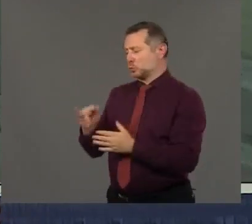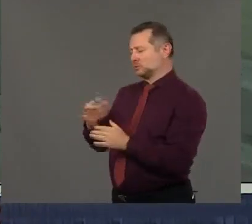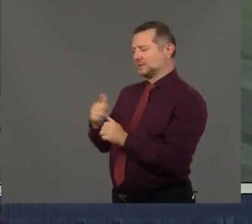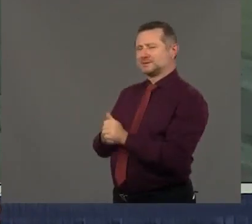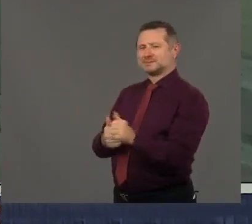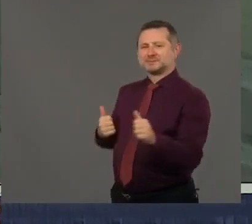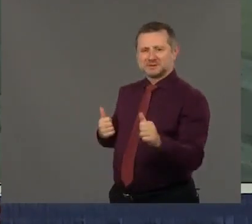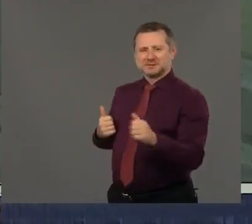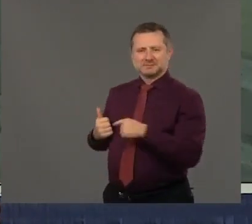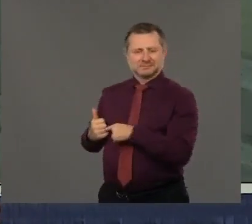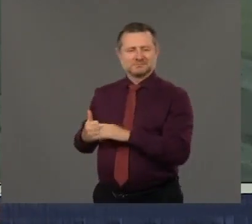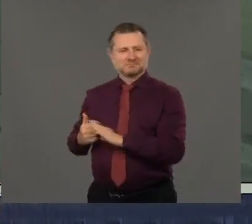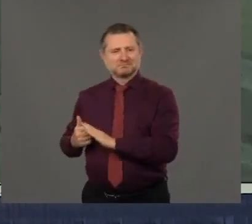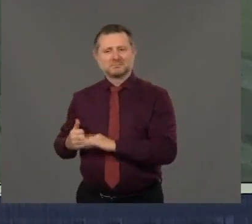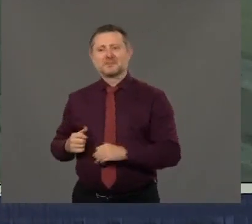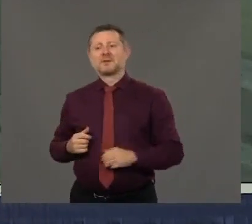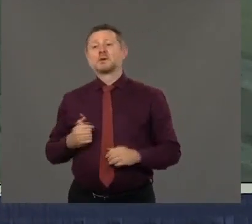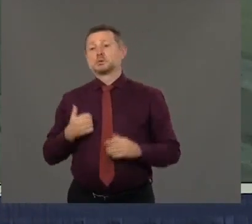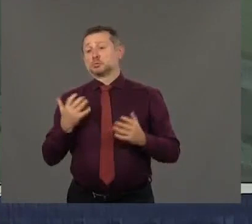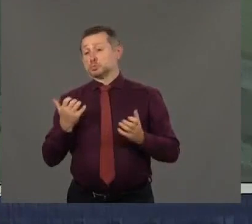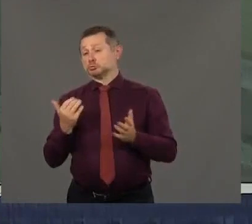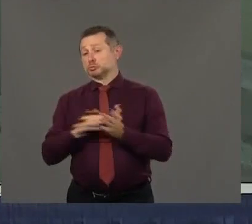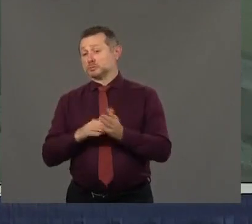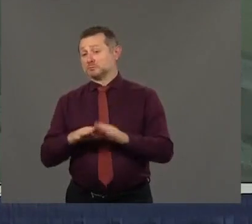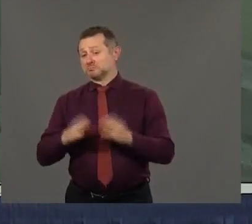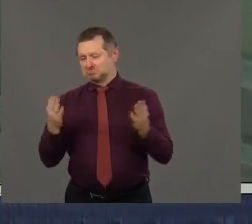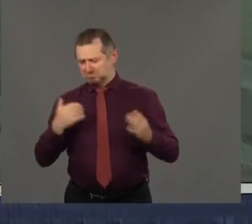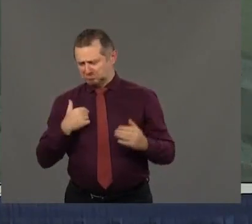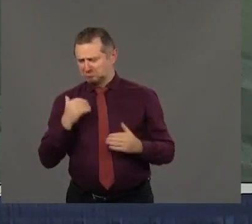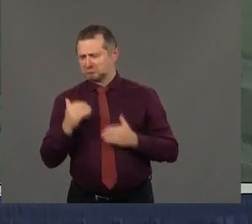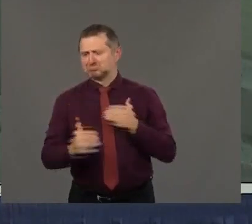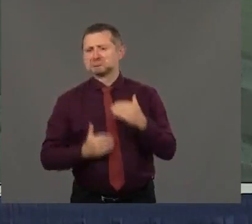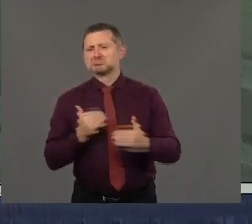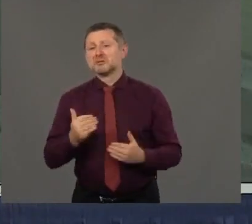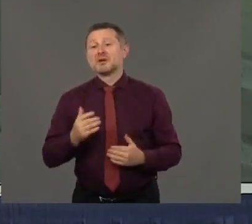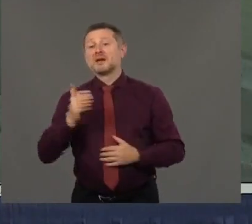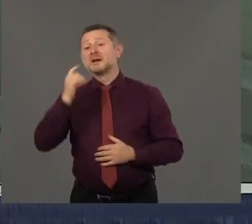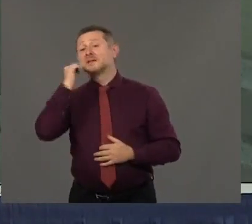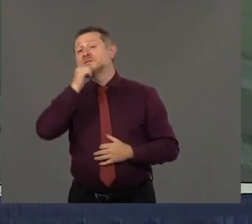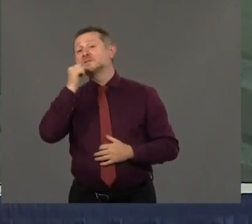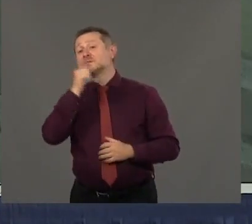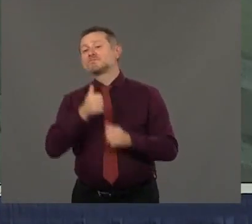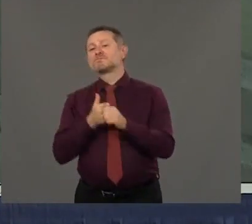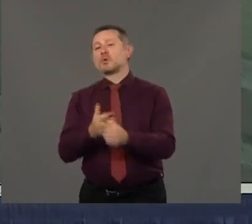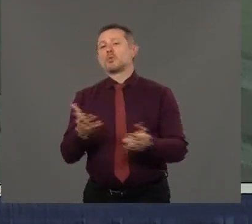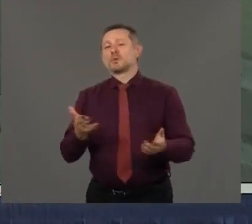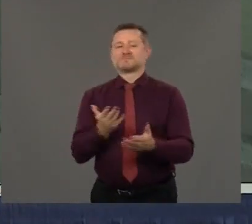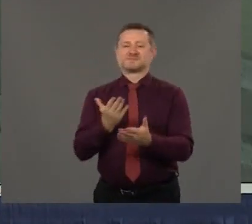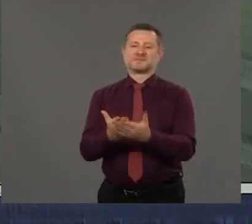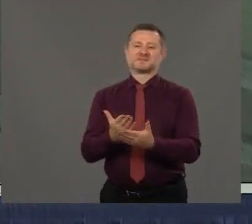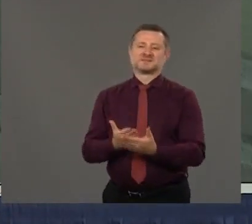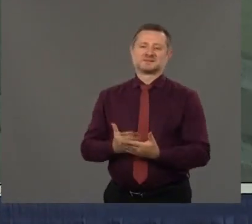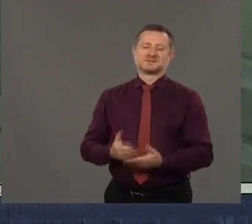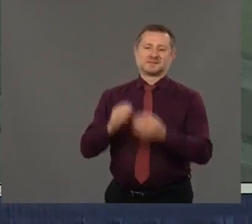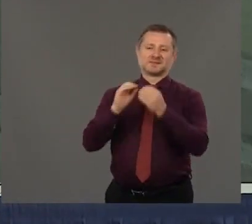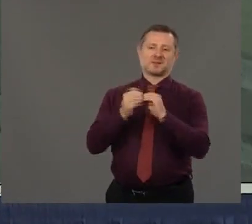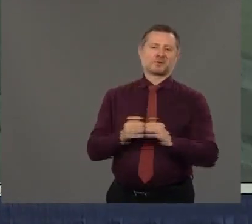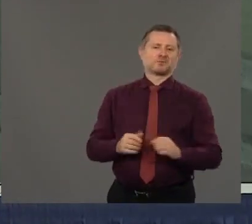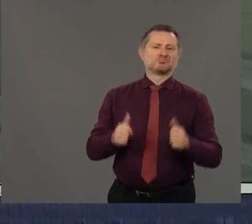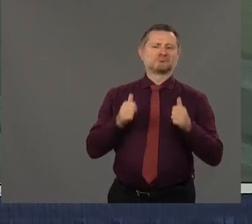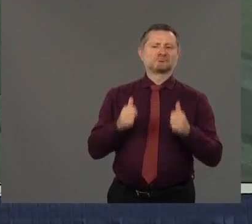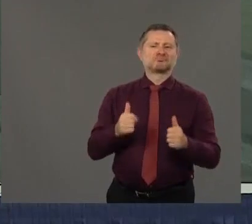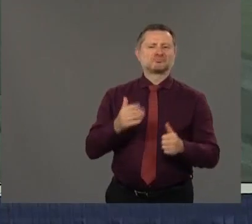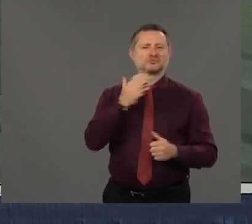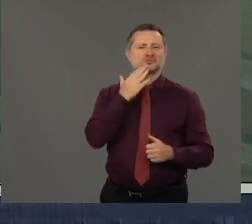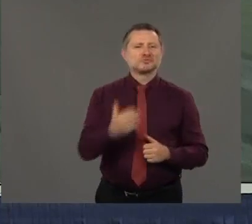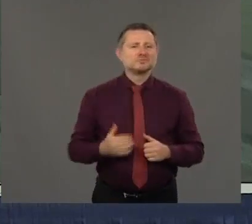And we've done the reopenings, we followed the data, and the data is all still down, right? The